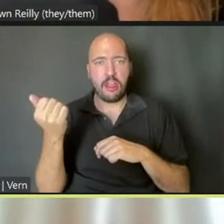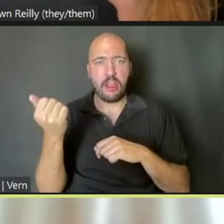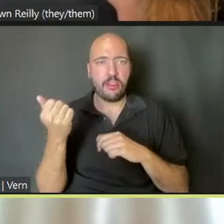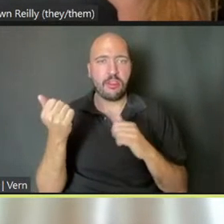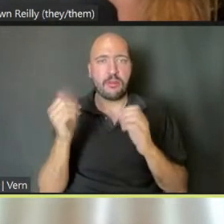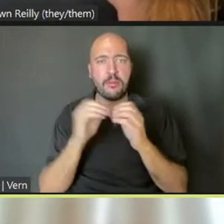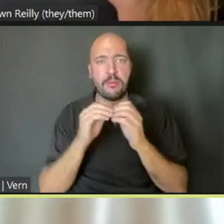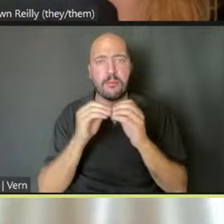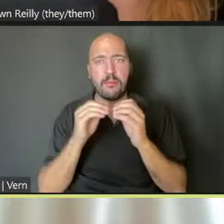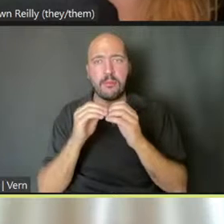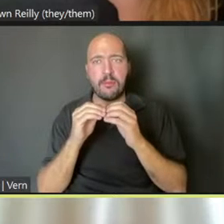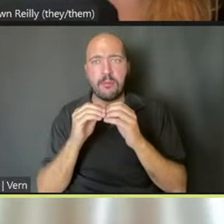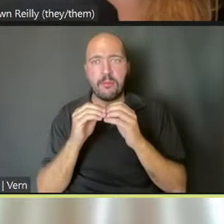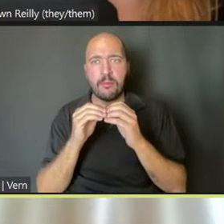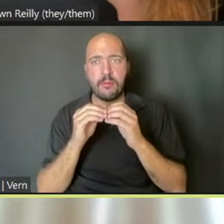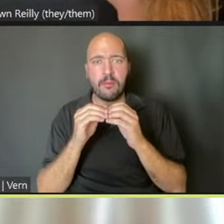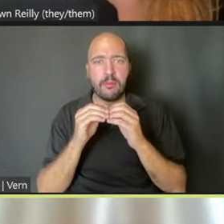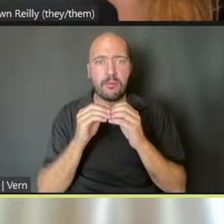maybe more